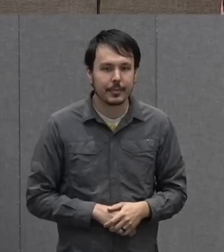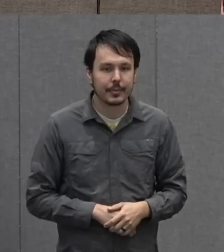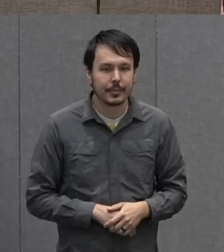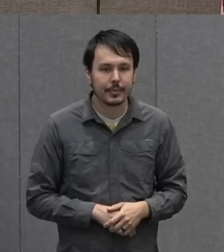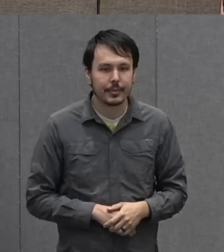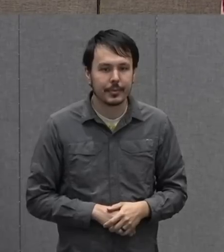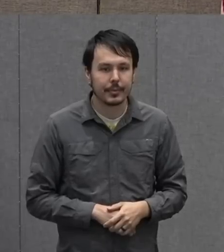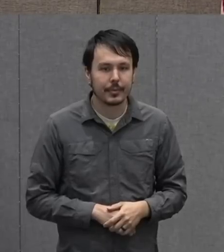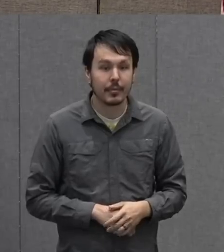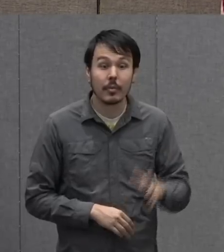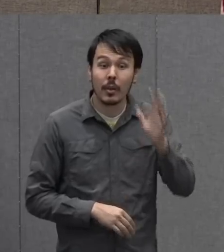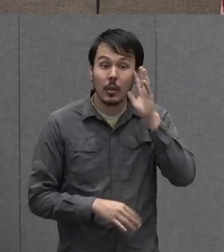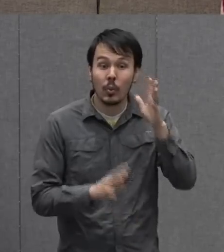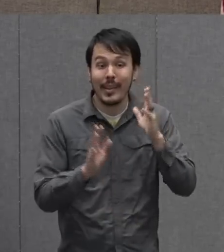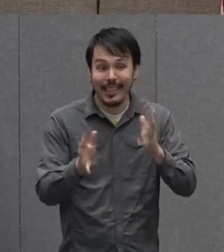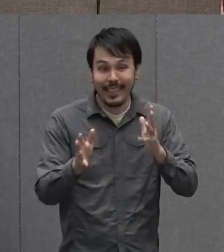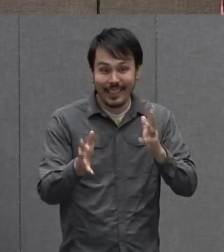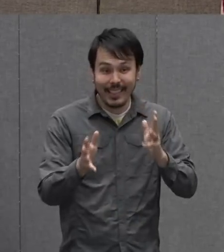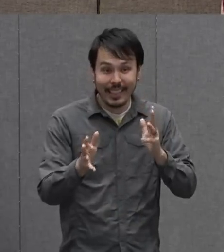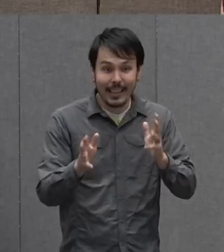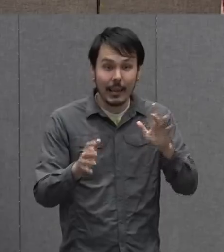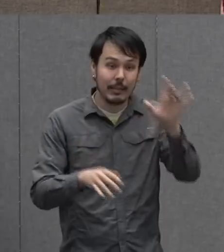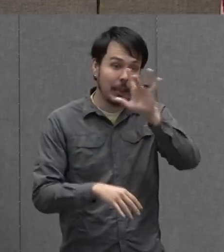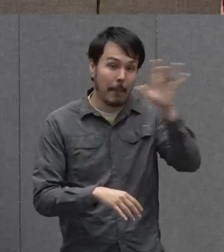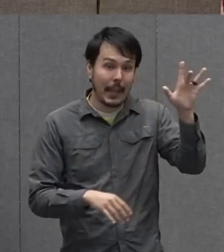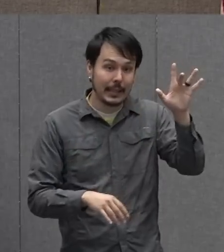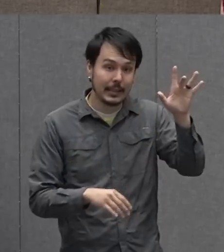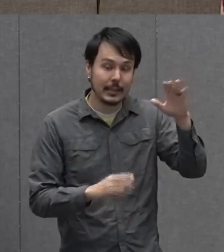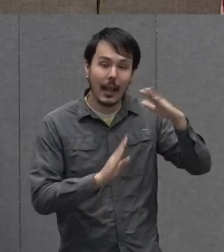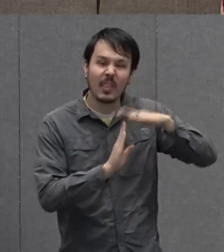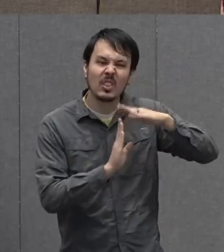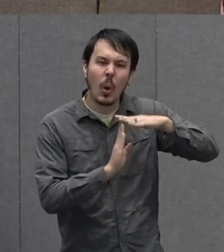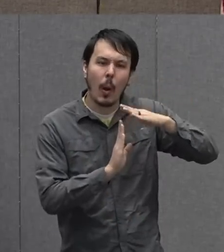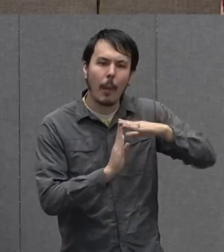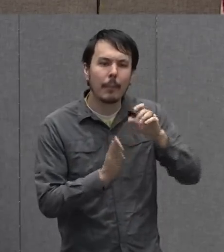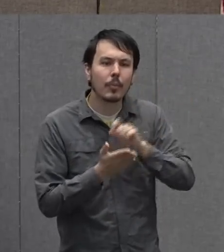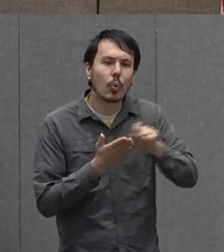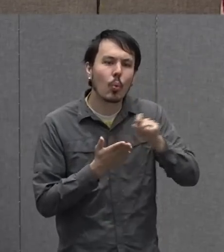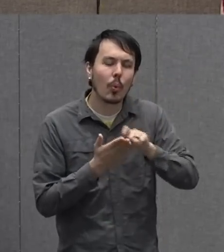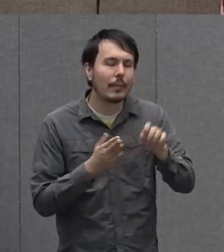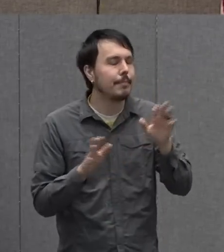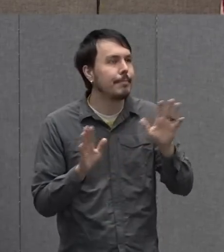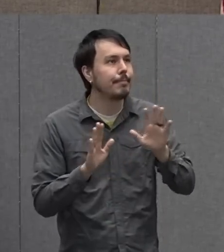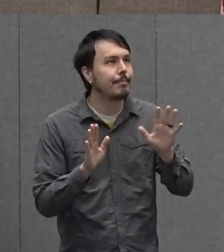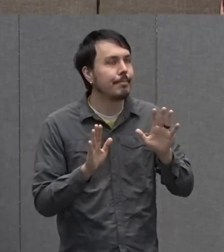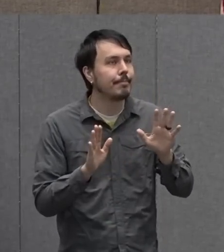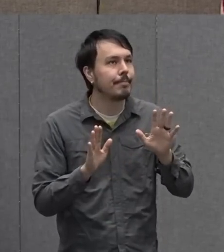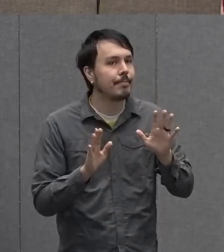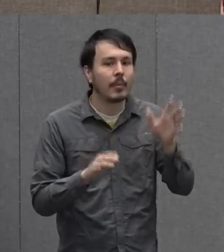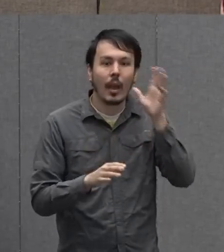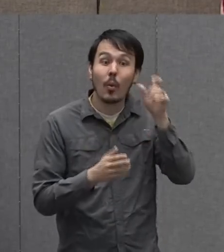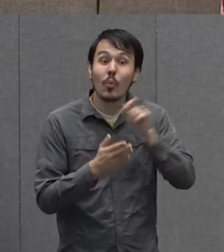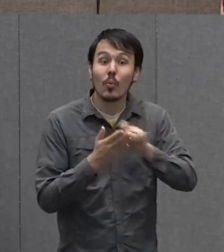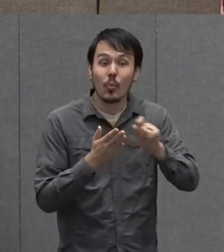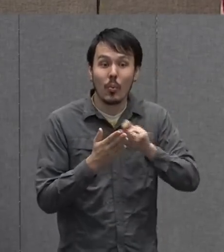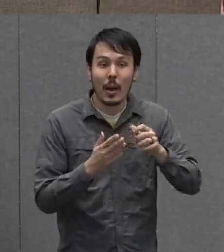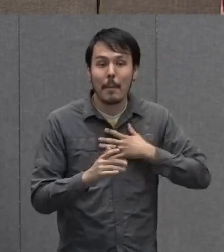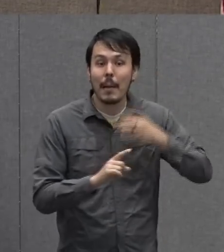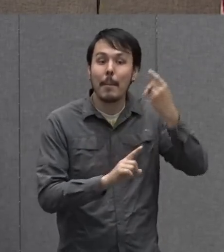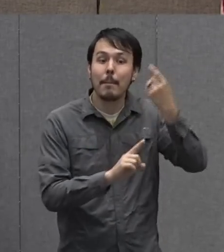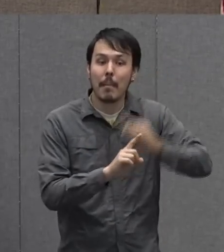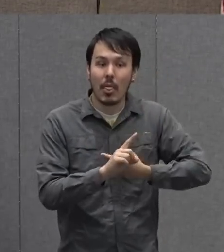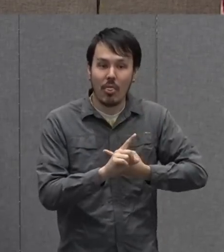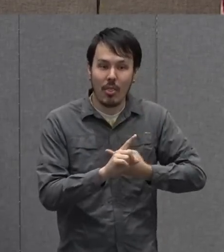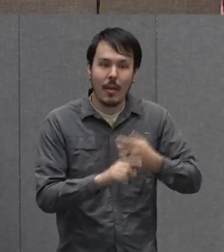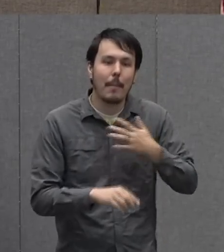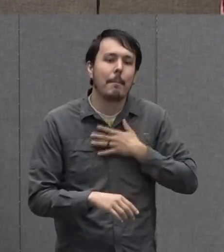And I'm going to leave a little bit of space at the top here to write my date. I'm going to write my month and my